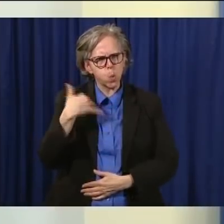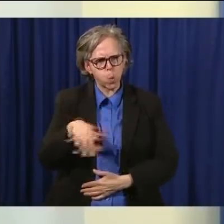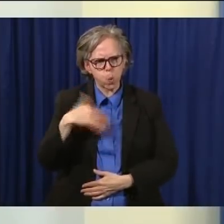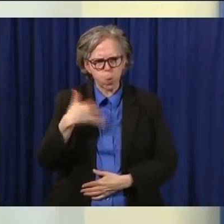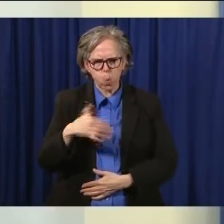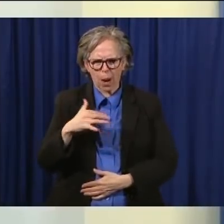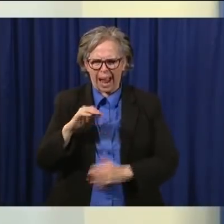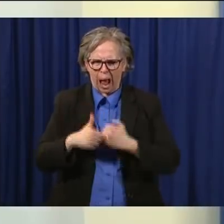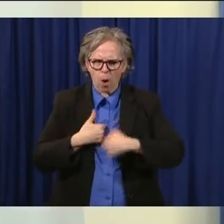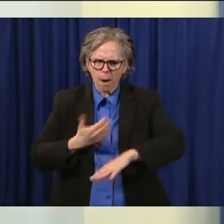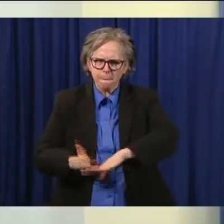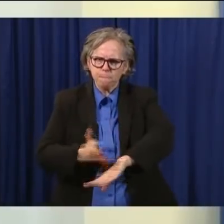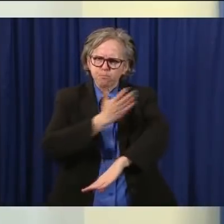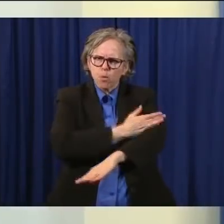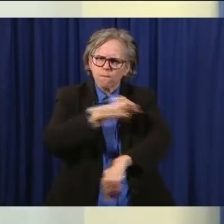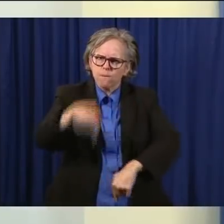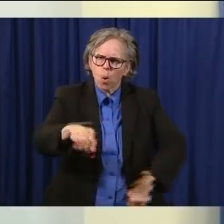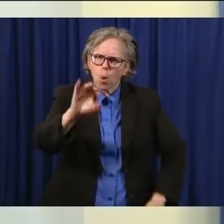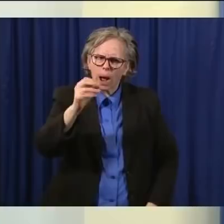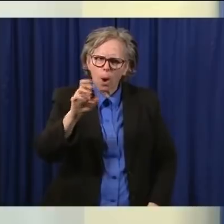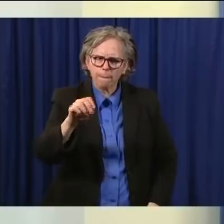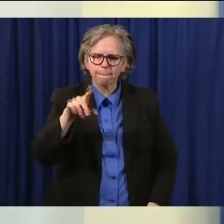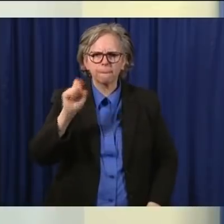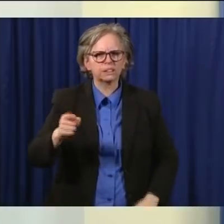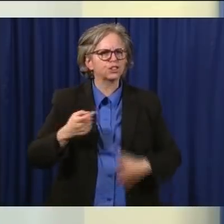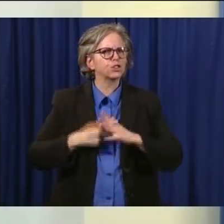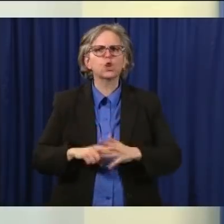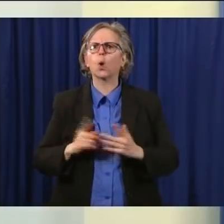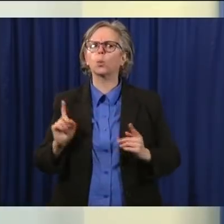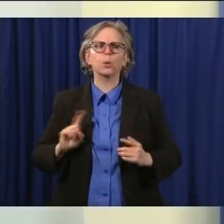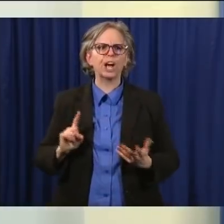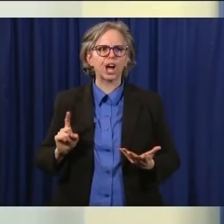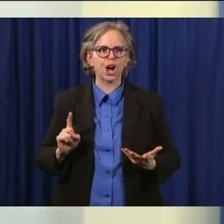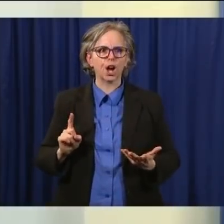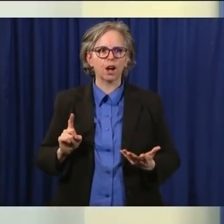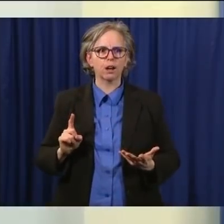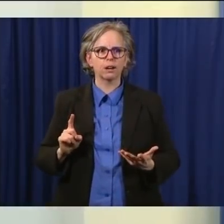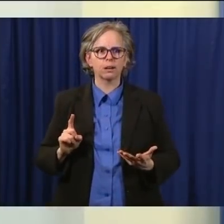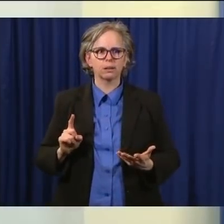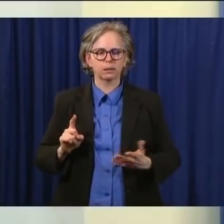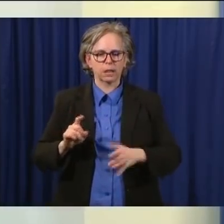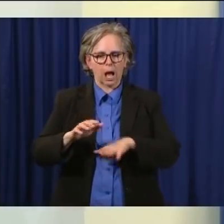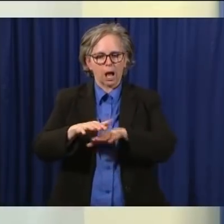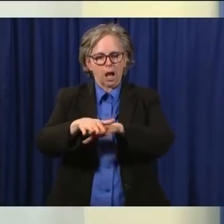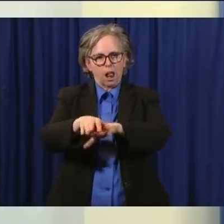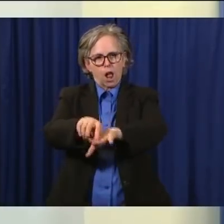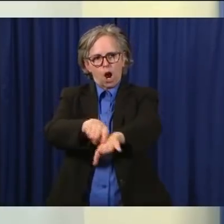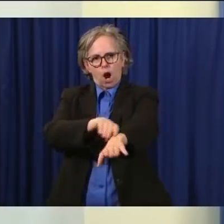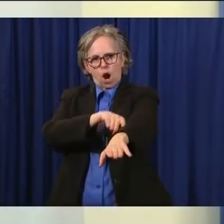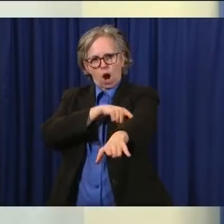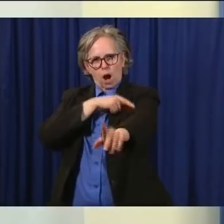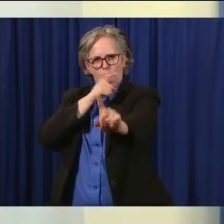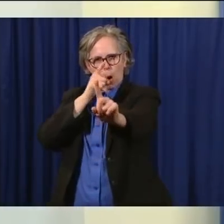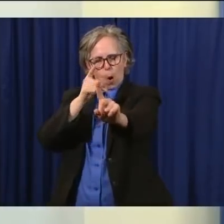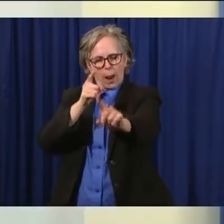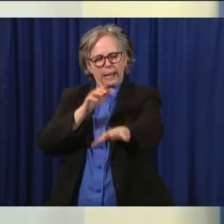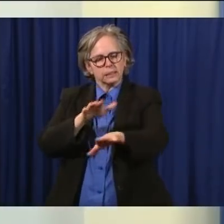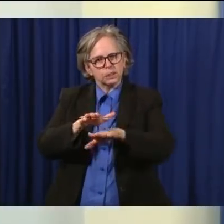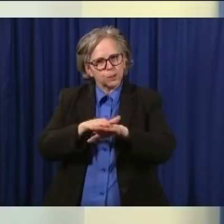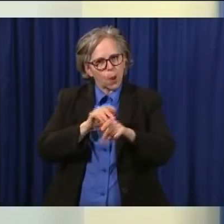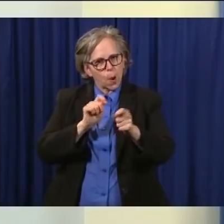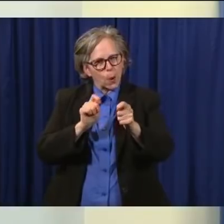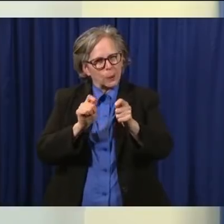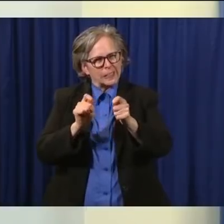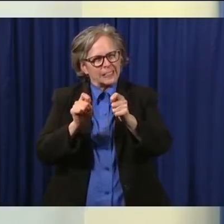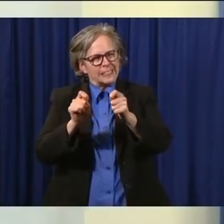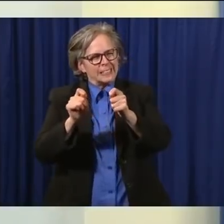had to begin the long, slow work of changing this, whether it's infant mortality, whether it's maternal mortality, but it's